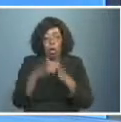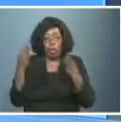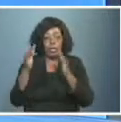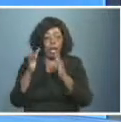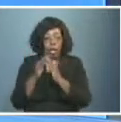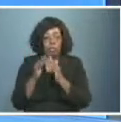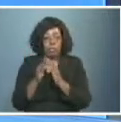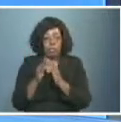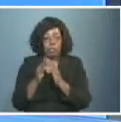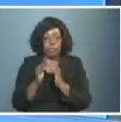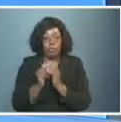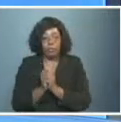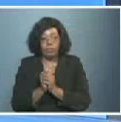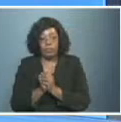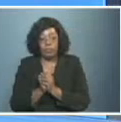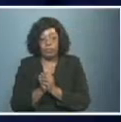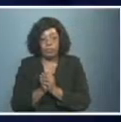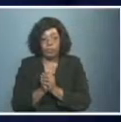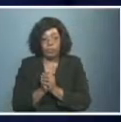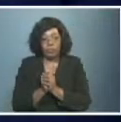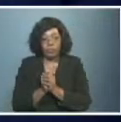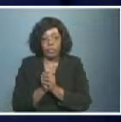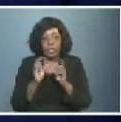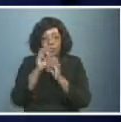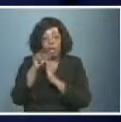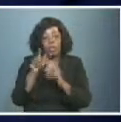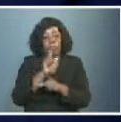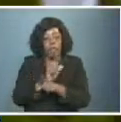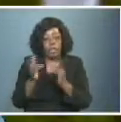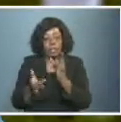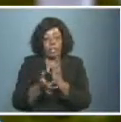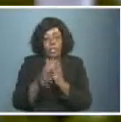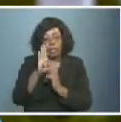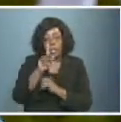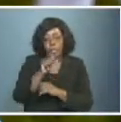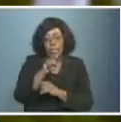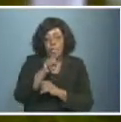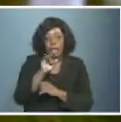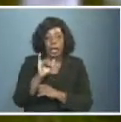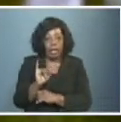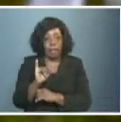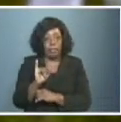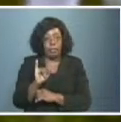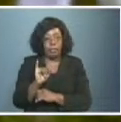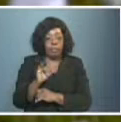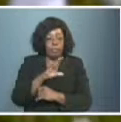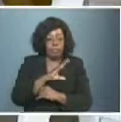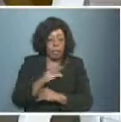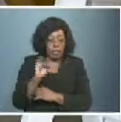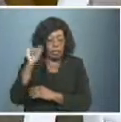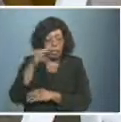at fulfilling this goal. The Department of Labor, Bahamas Technical and Vocational Institute, and the Lowell J.